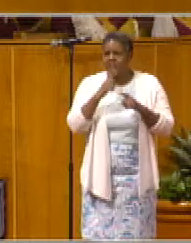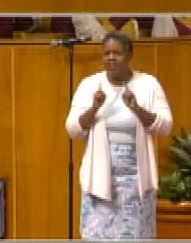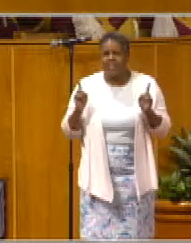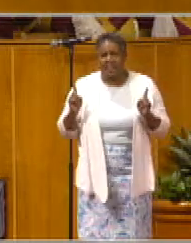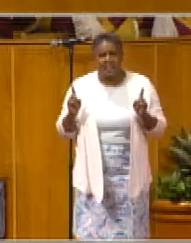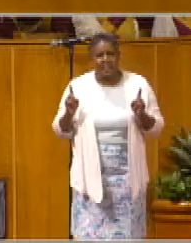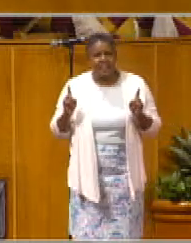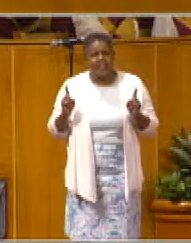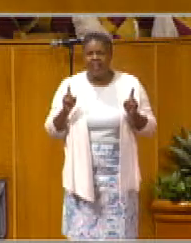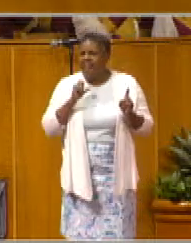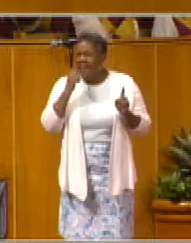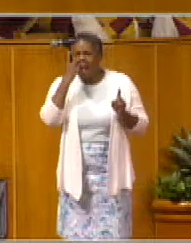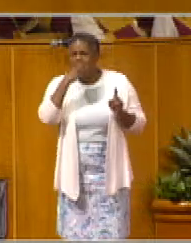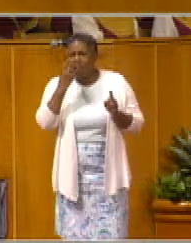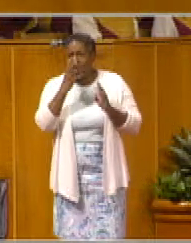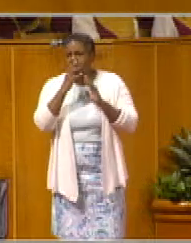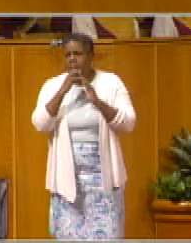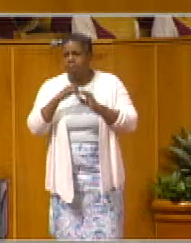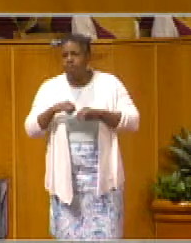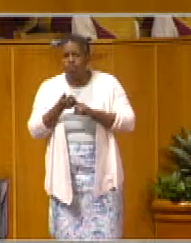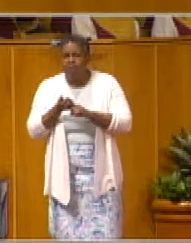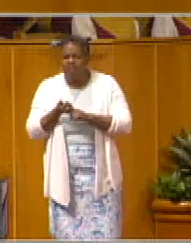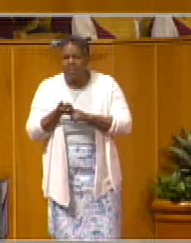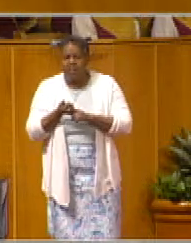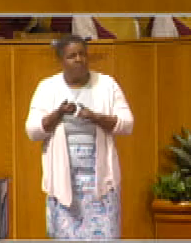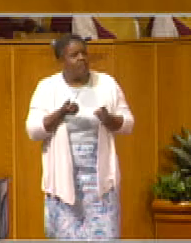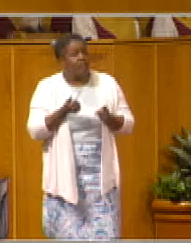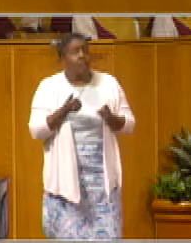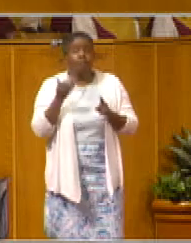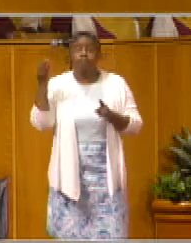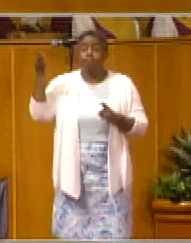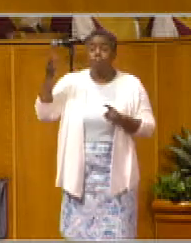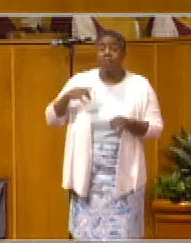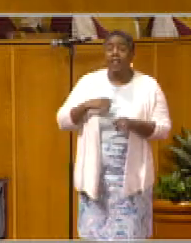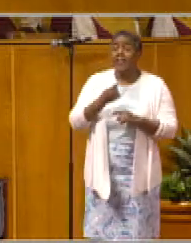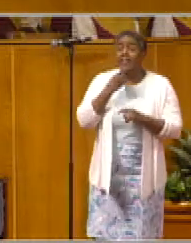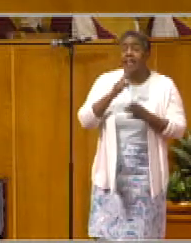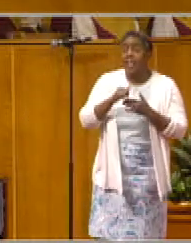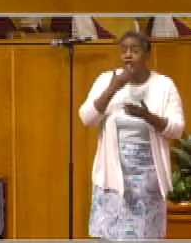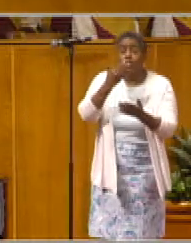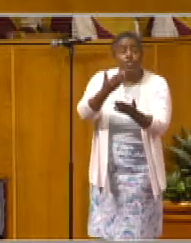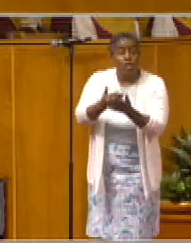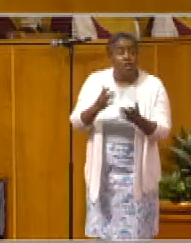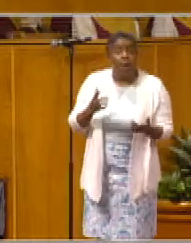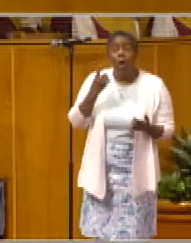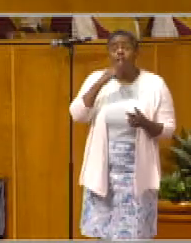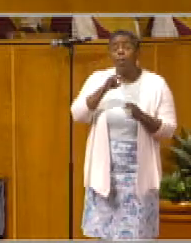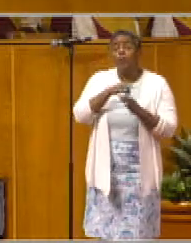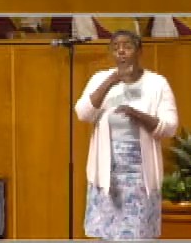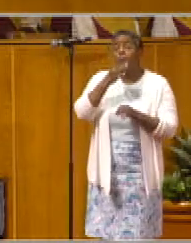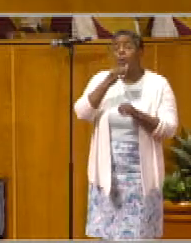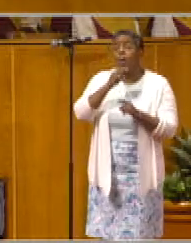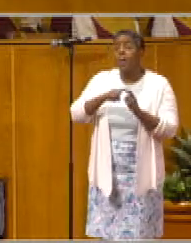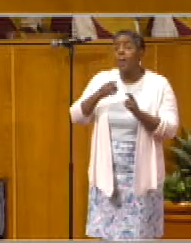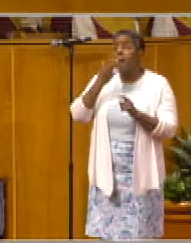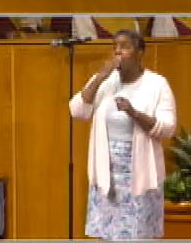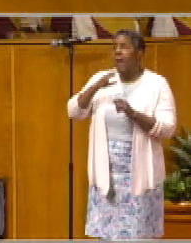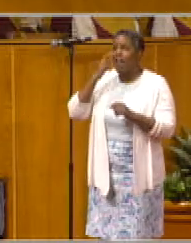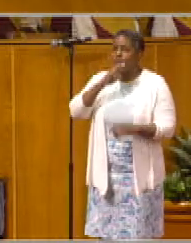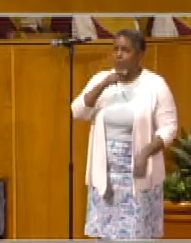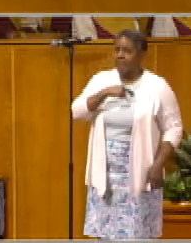Well, can I testify right here? They say it's good for the soul, but bad on the